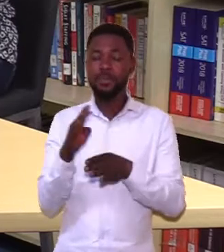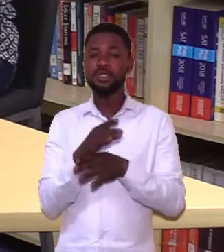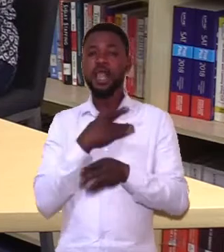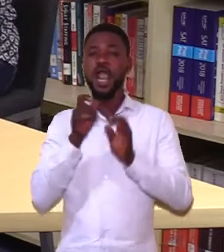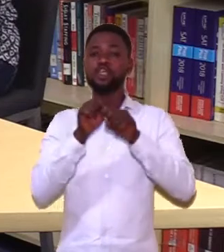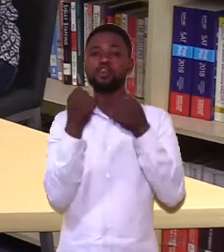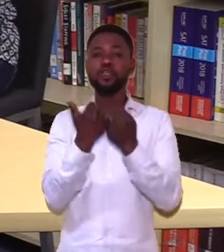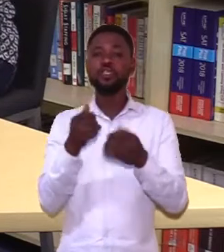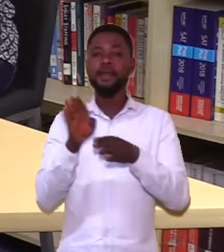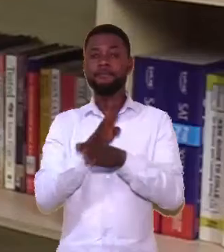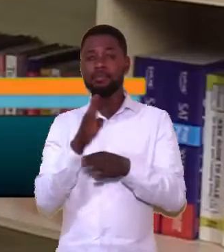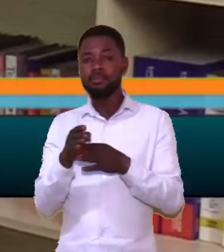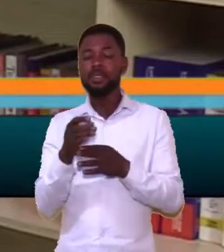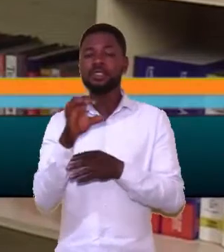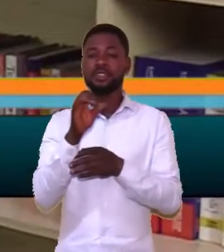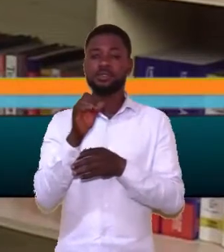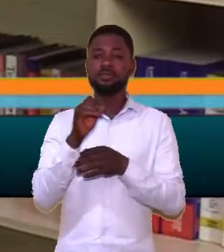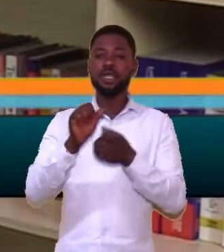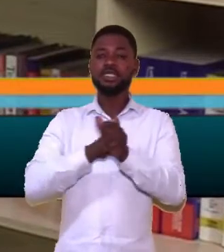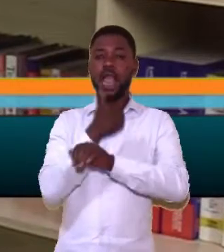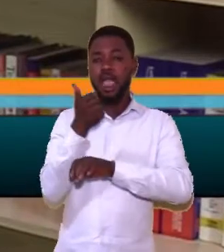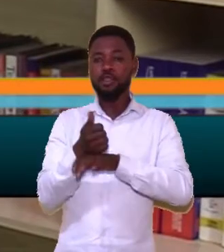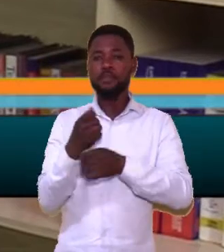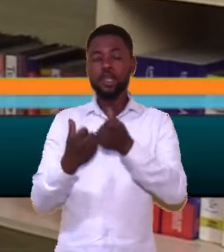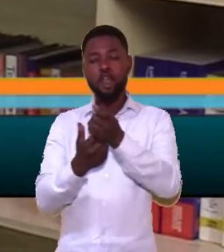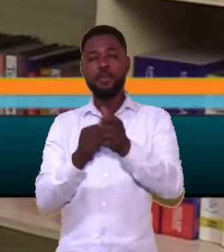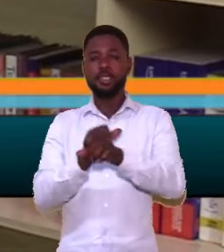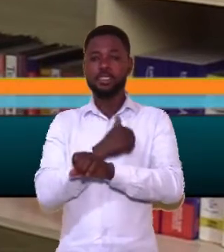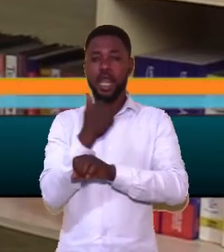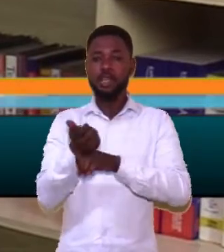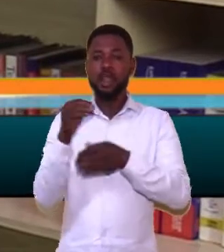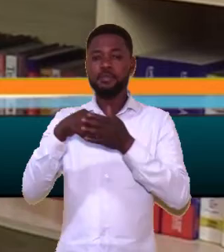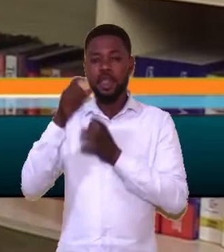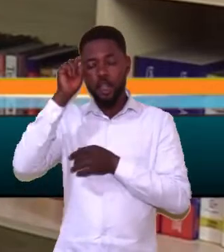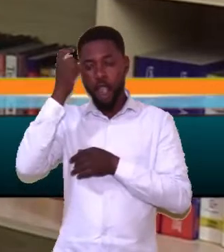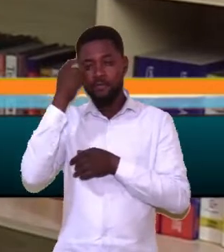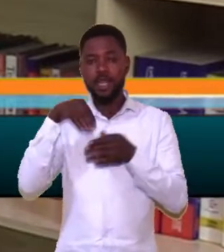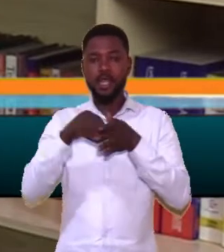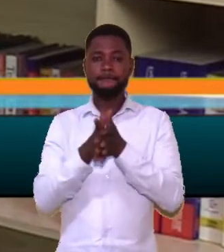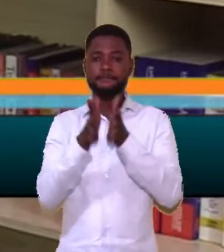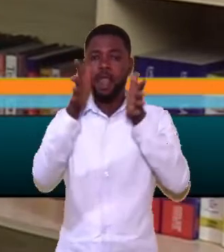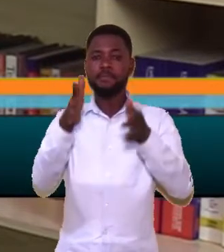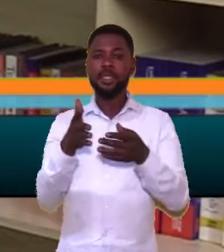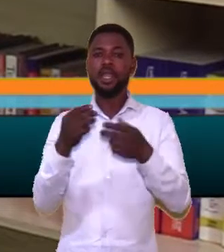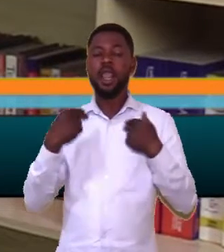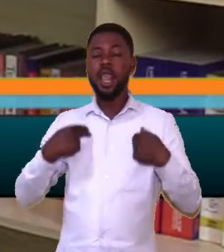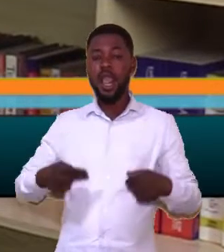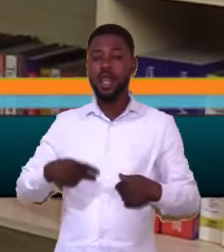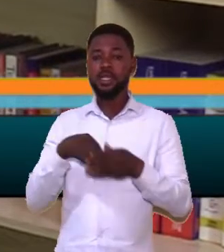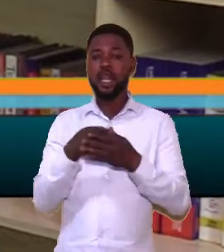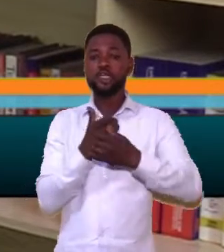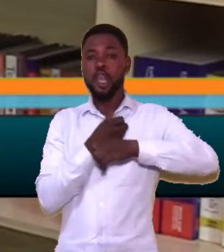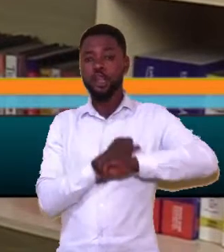social entrepreneurs. That's correct. Startups, supporting startups. We do some work as well in governance, in public health, in digital